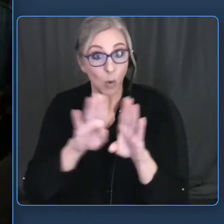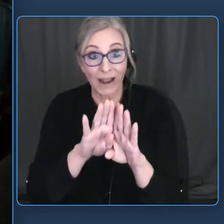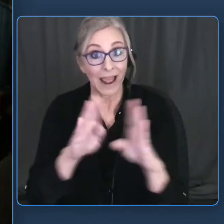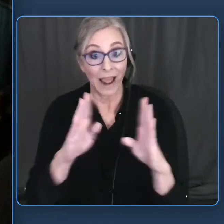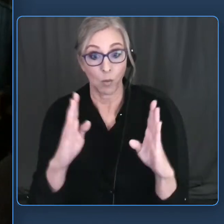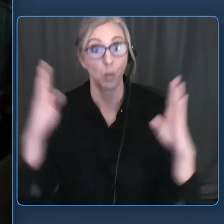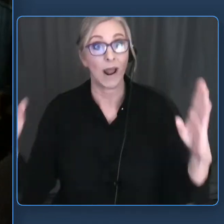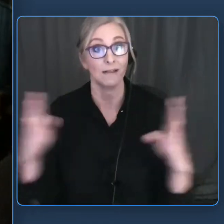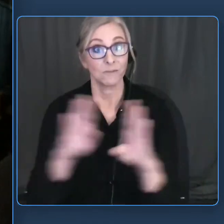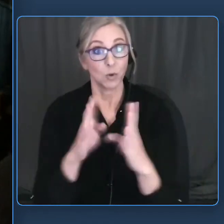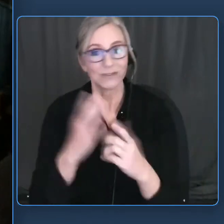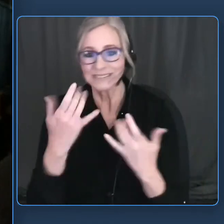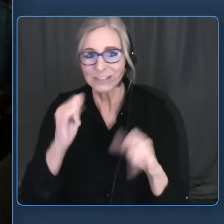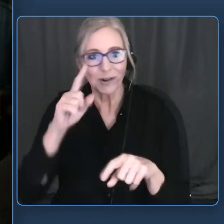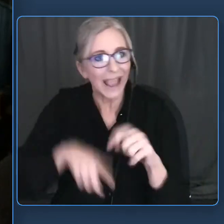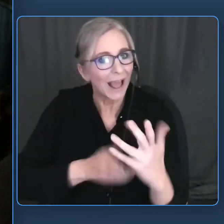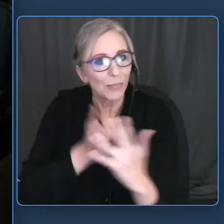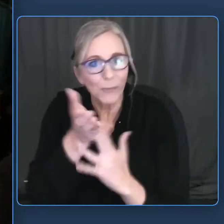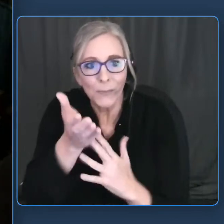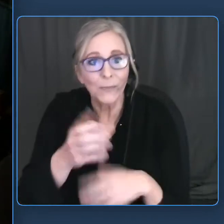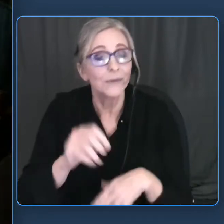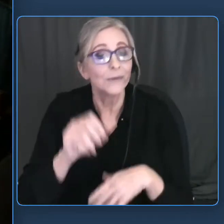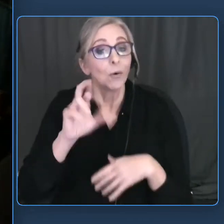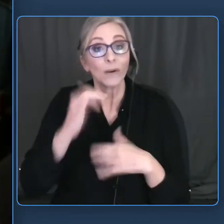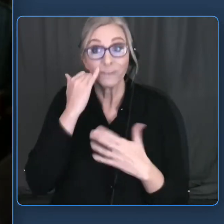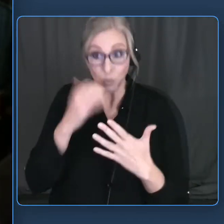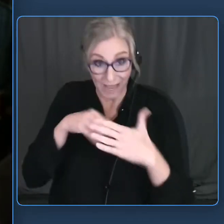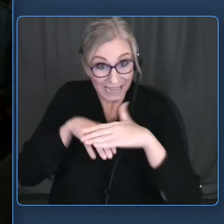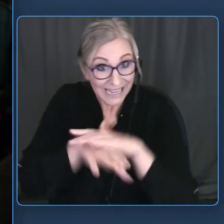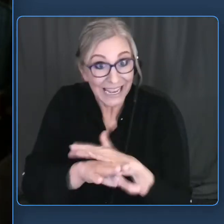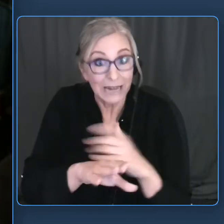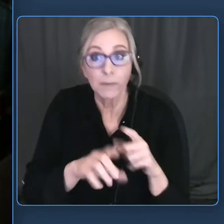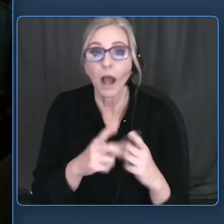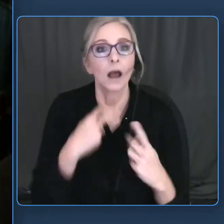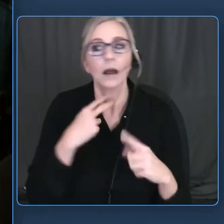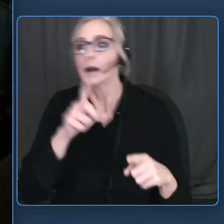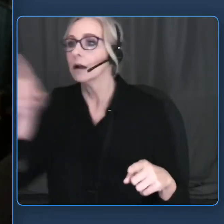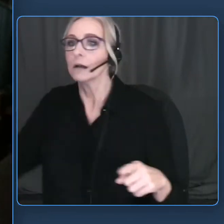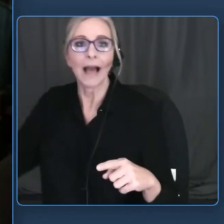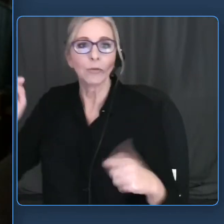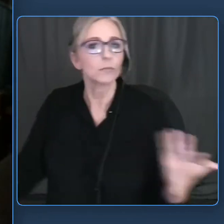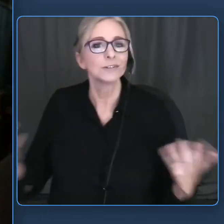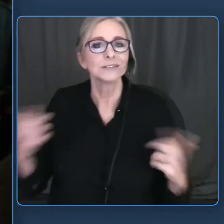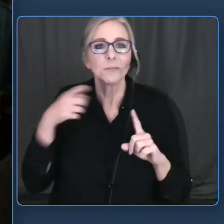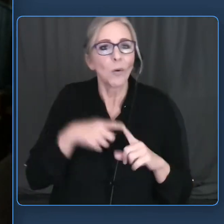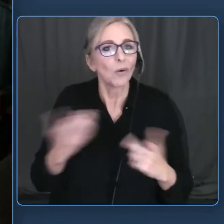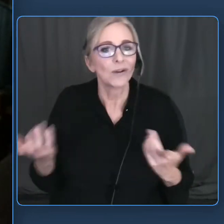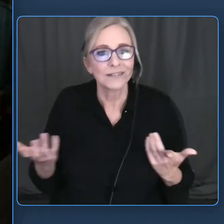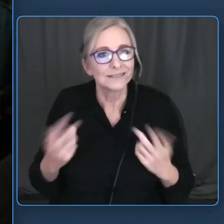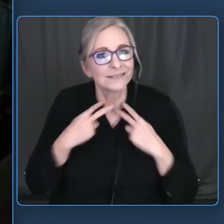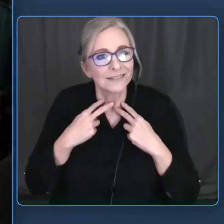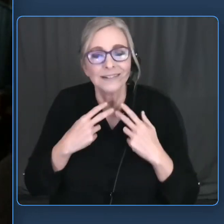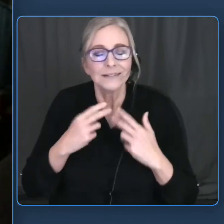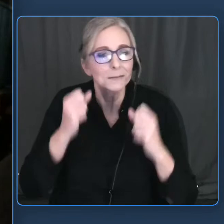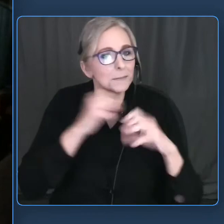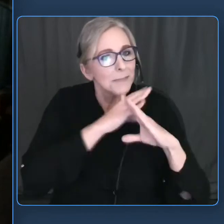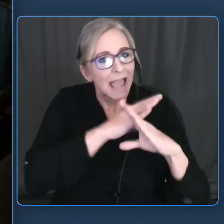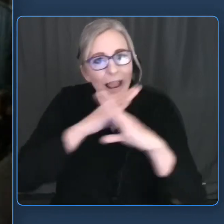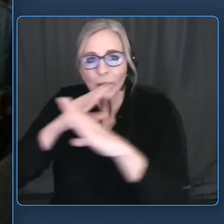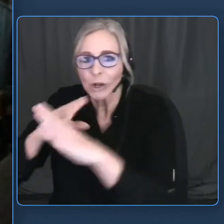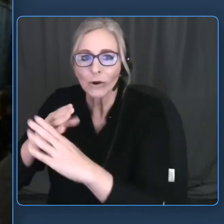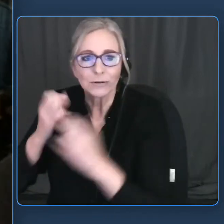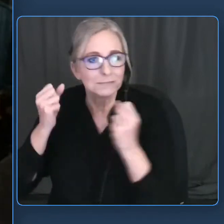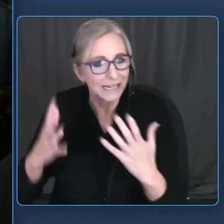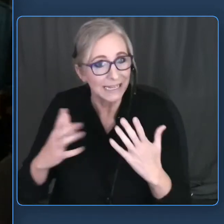wide enough, you still can't get in there. Or if you can get inside a location, but you can't get to the bathroom, what is the point? So there are so many different things.